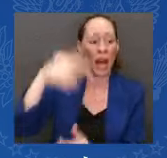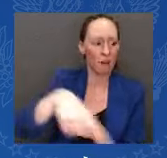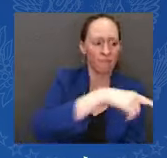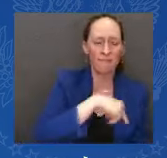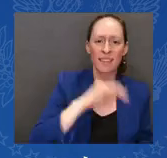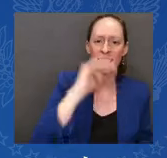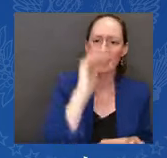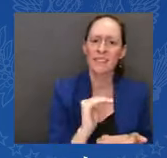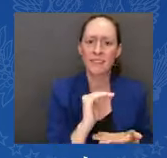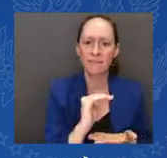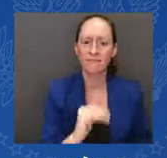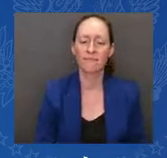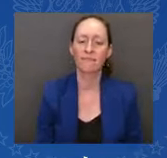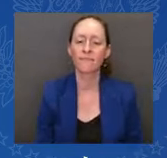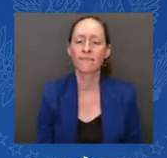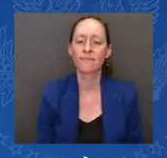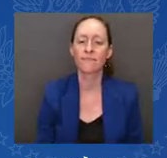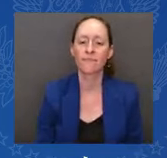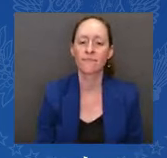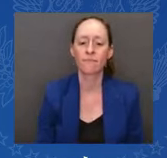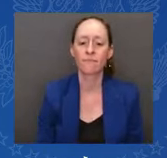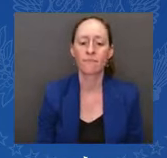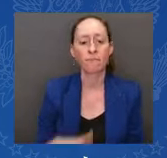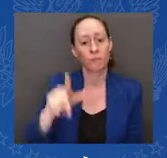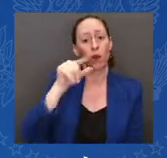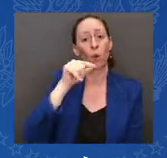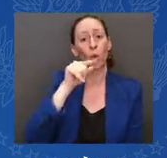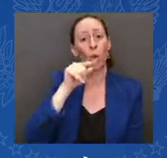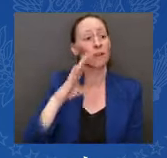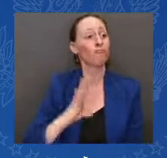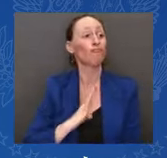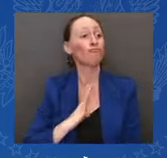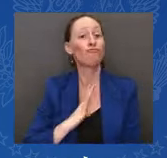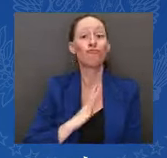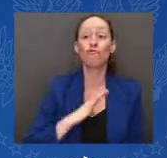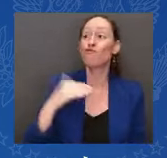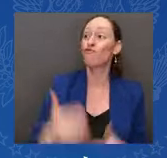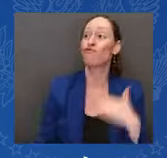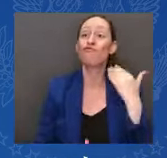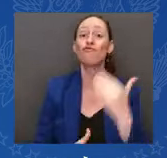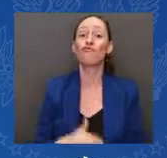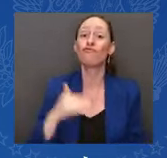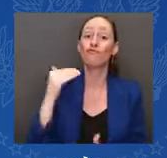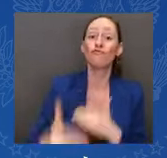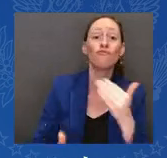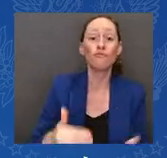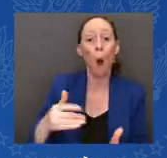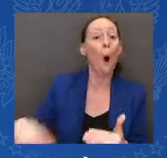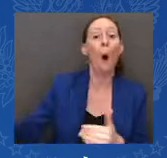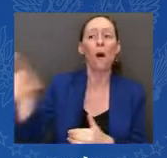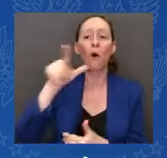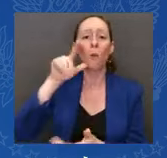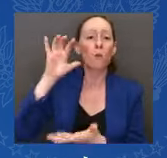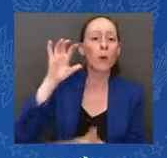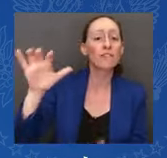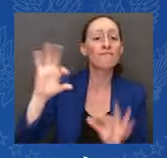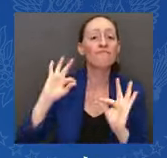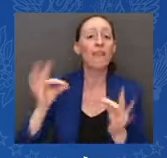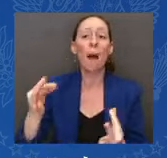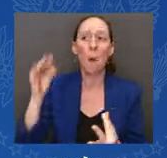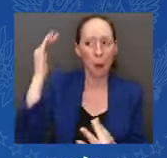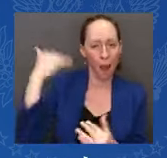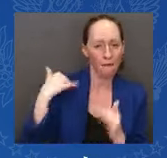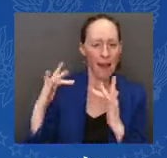and the well-connected. The odds have been stacked against working people for much too long. We need a higher education system that works for